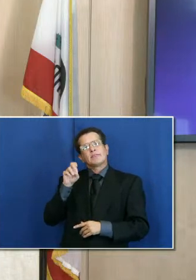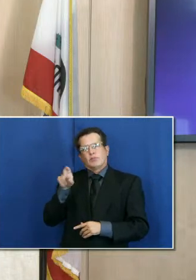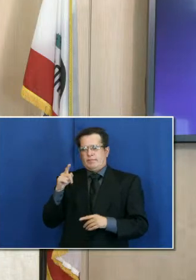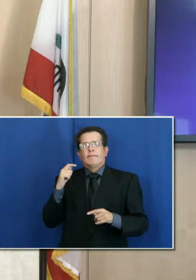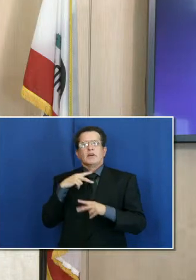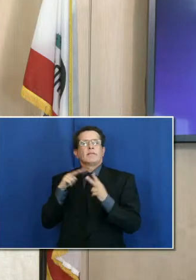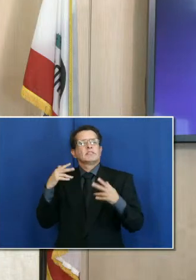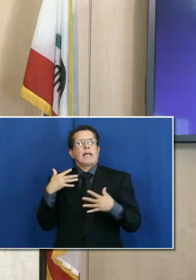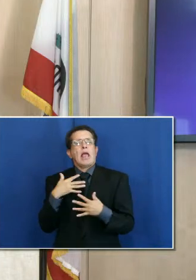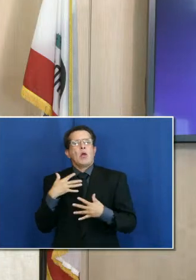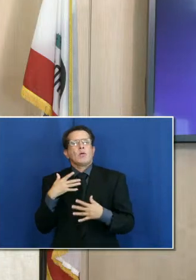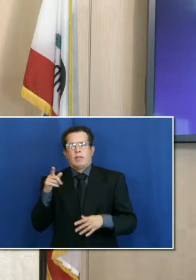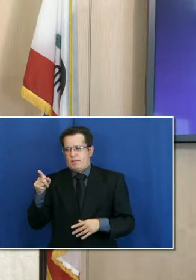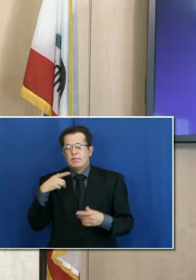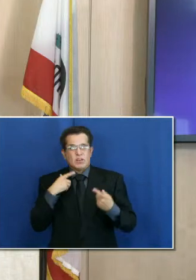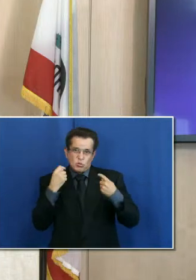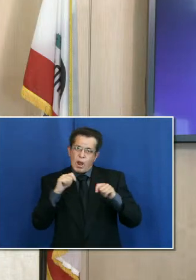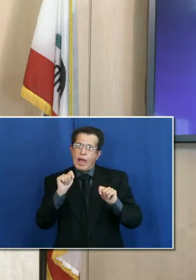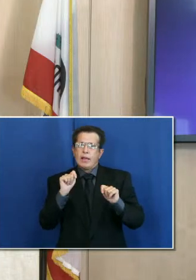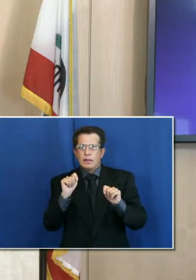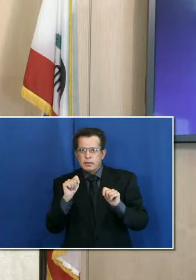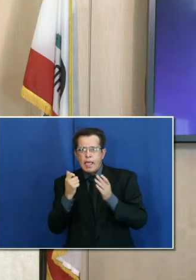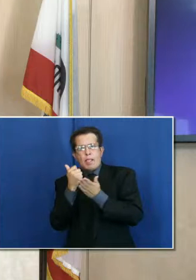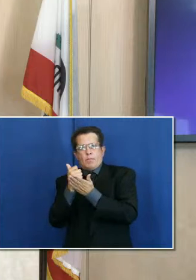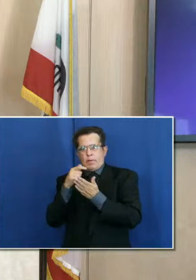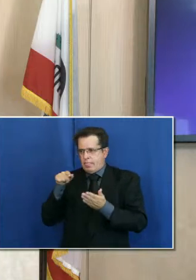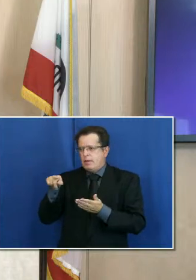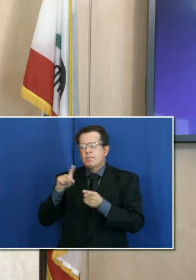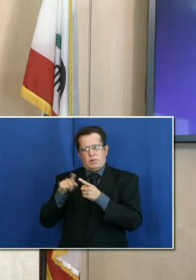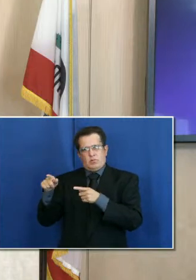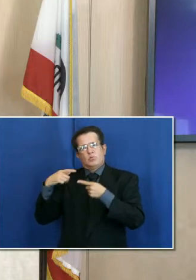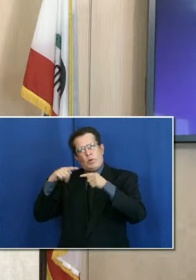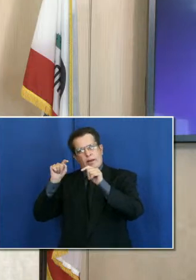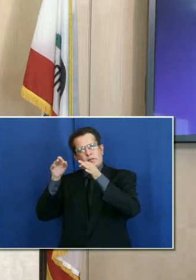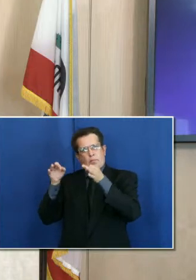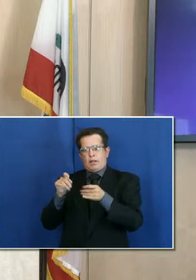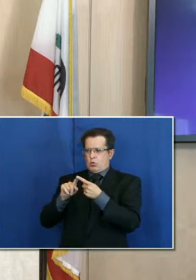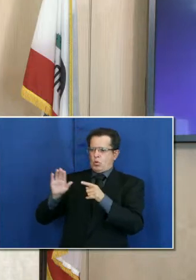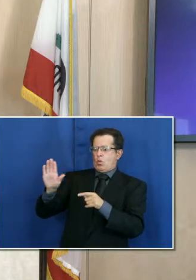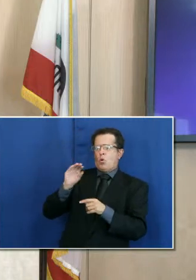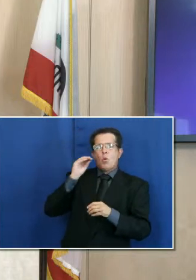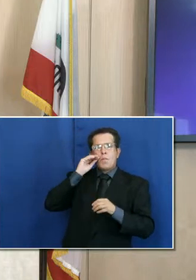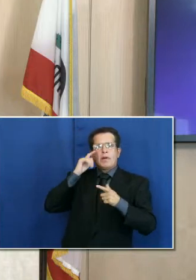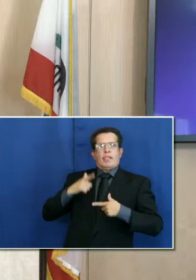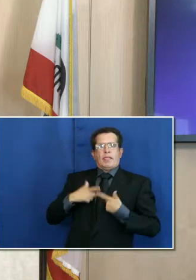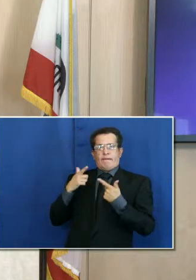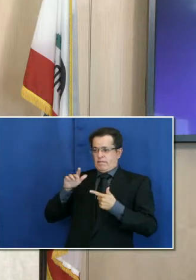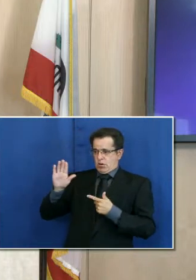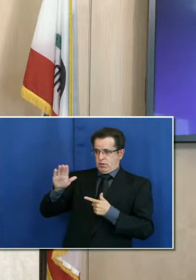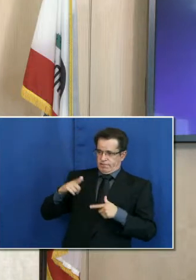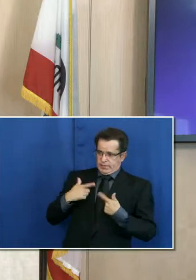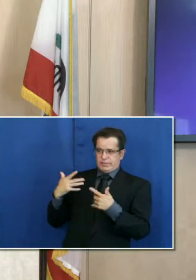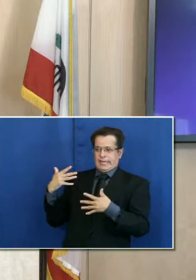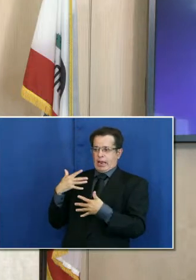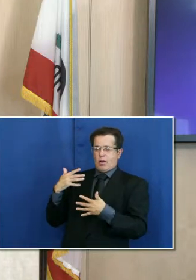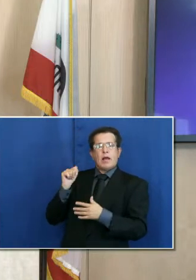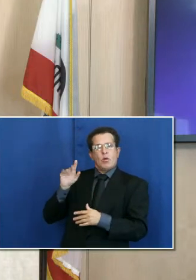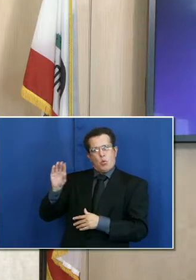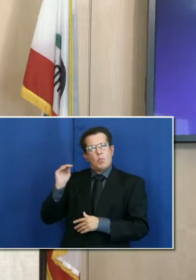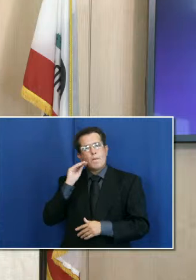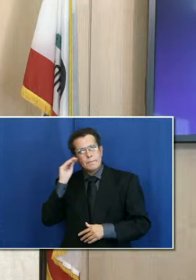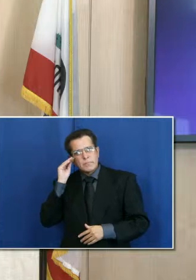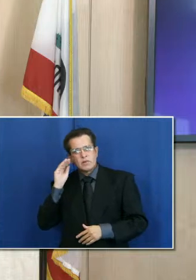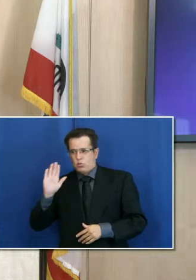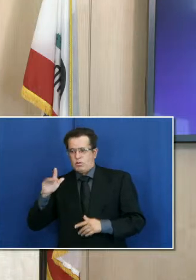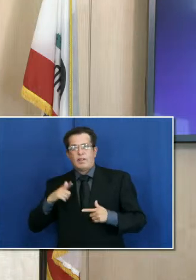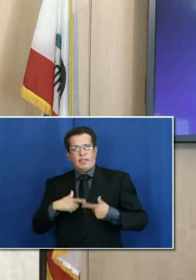the number of times I've cried with them as they describe their home life situations and how all of this fear has impacted their life. Some